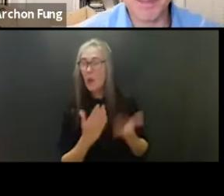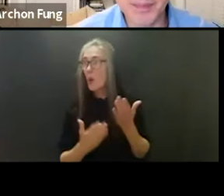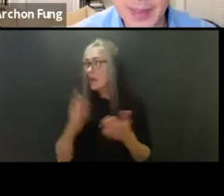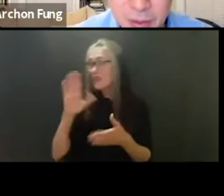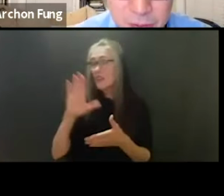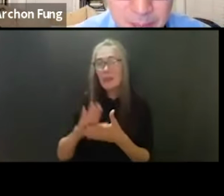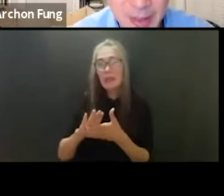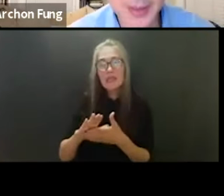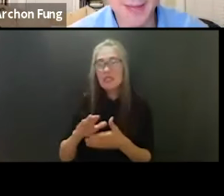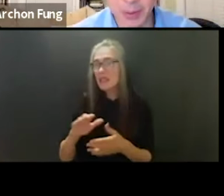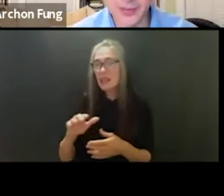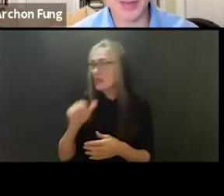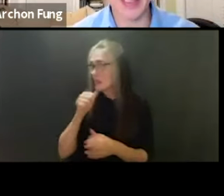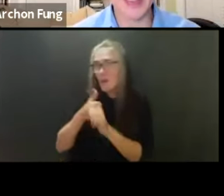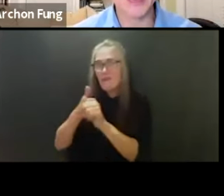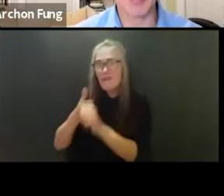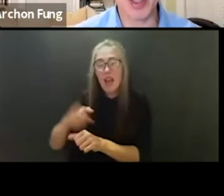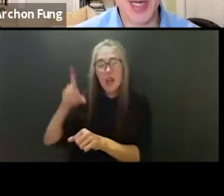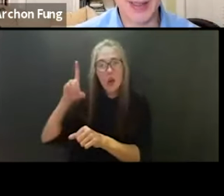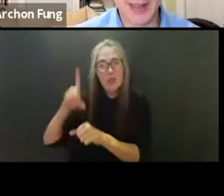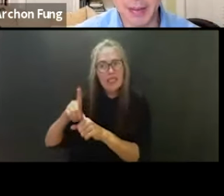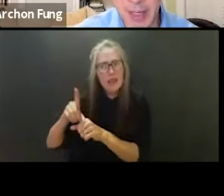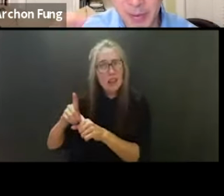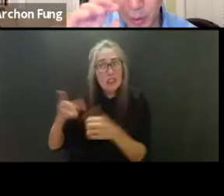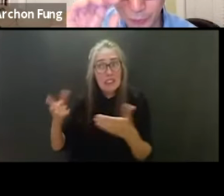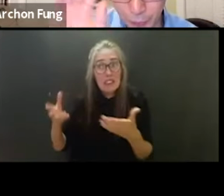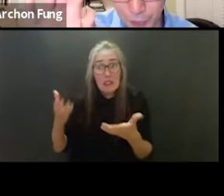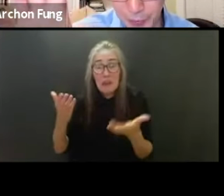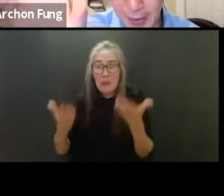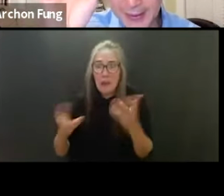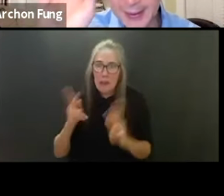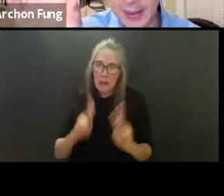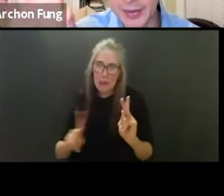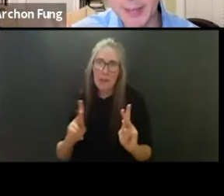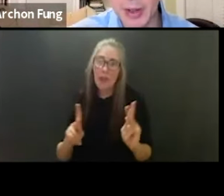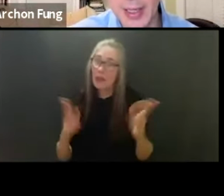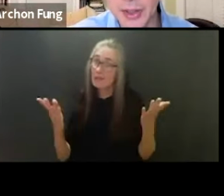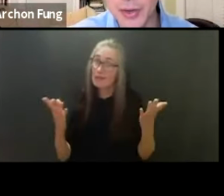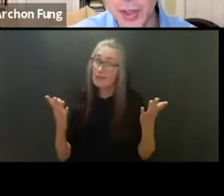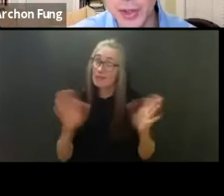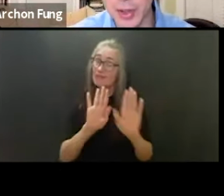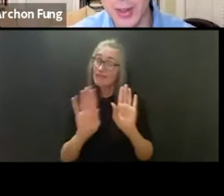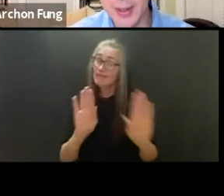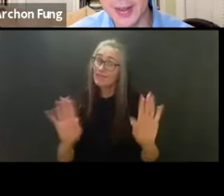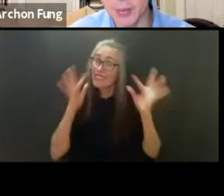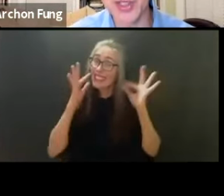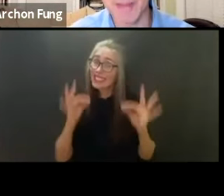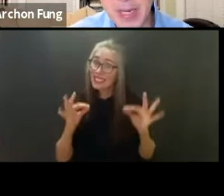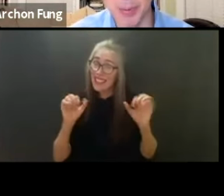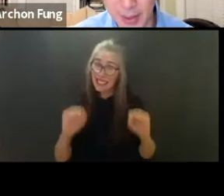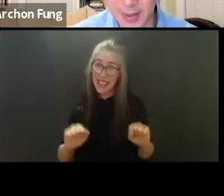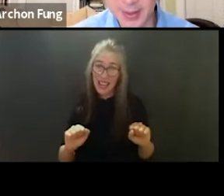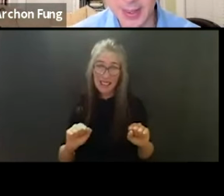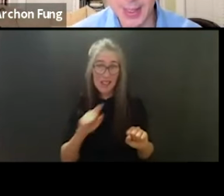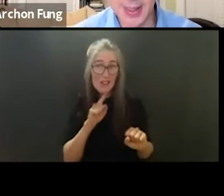even exclude them because they have beliefs that are anti democratic I think it might be more fruitful to think of a democratic structure in which